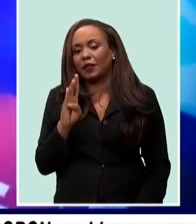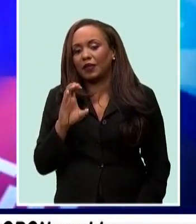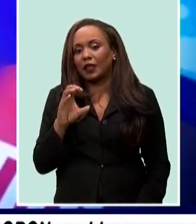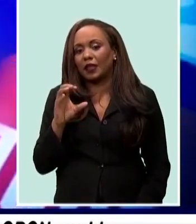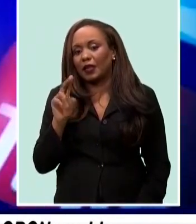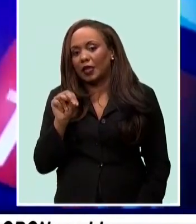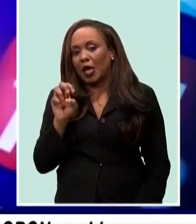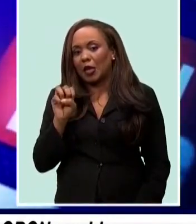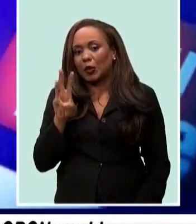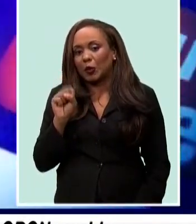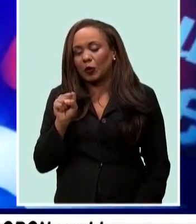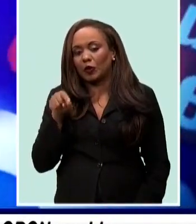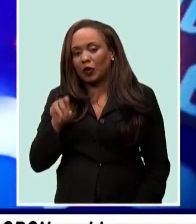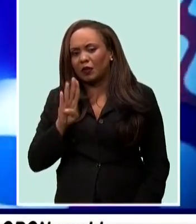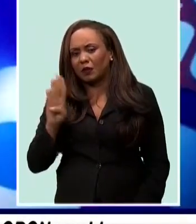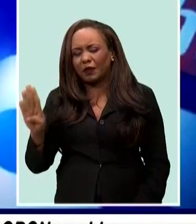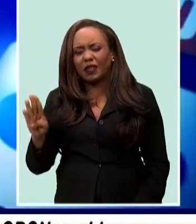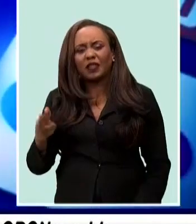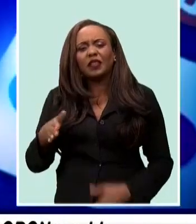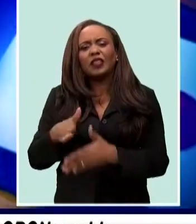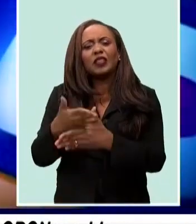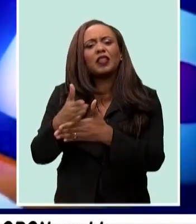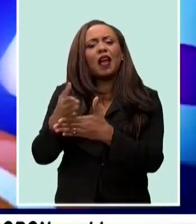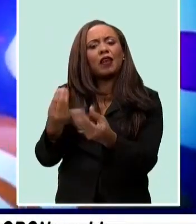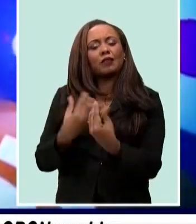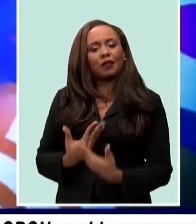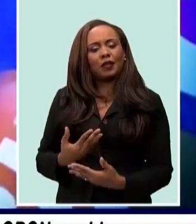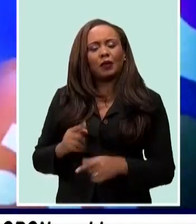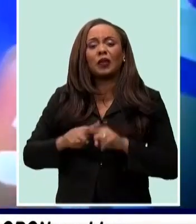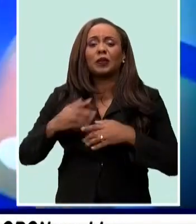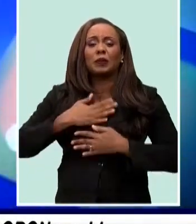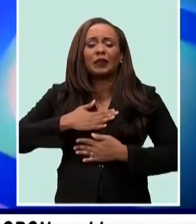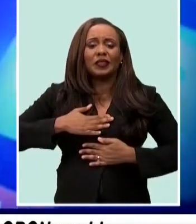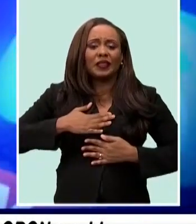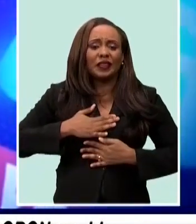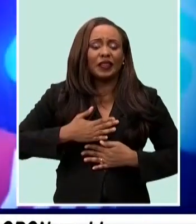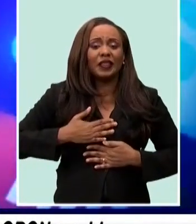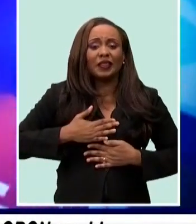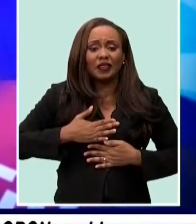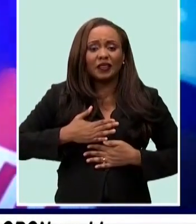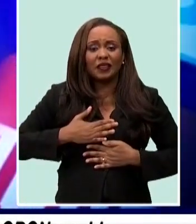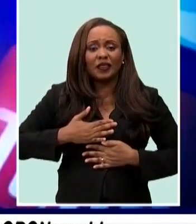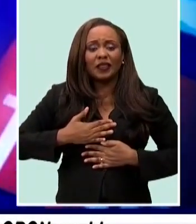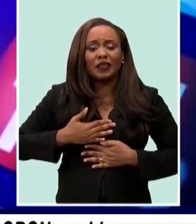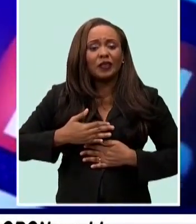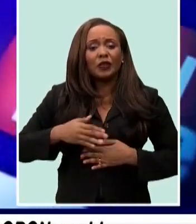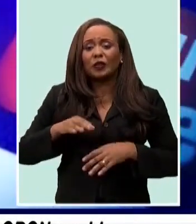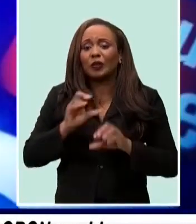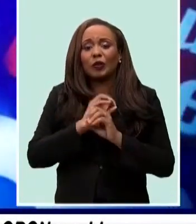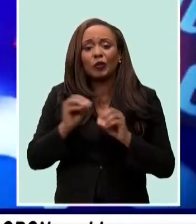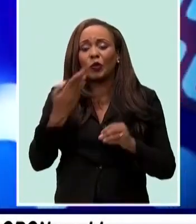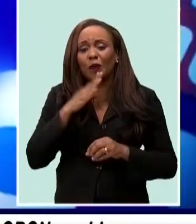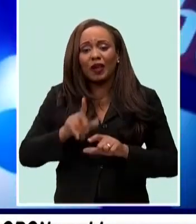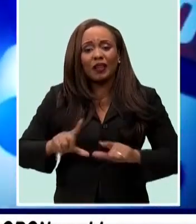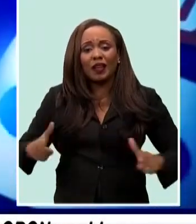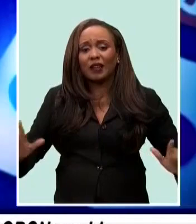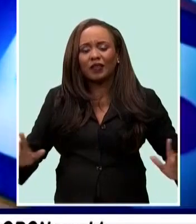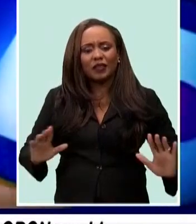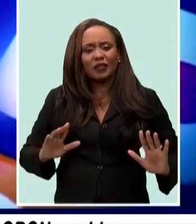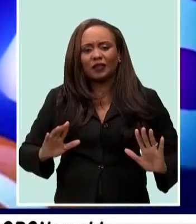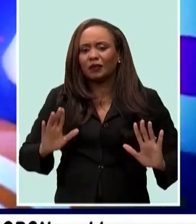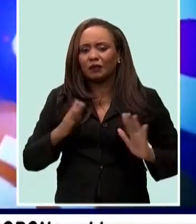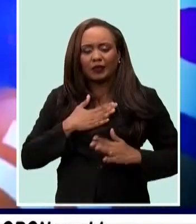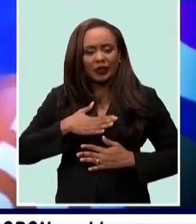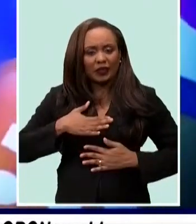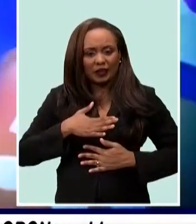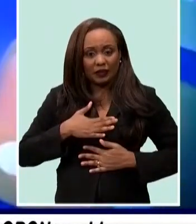your comments and views, but remember, please, they are public forums, so keep your comments clean. And don't forget, if